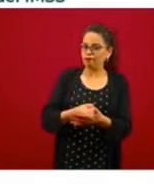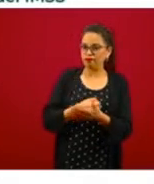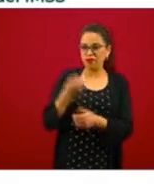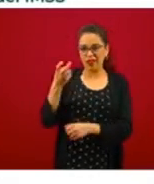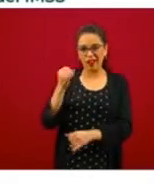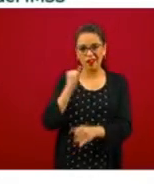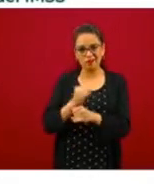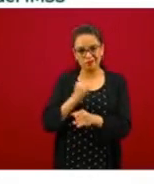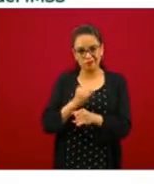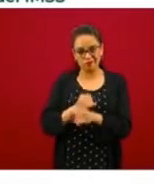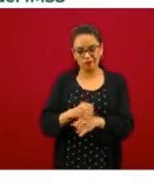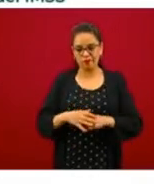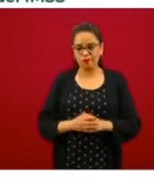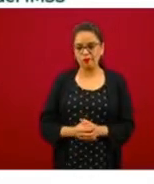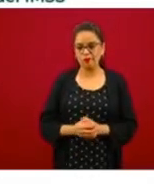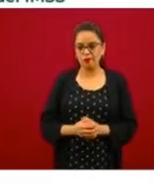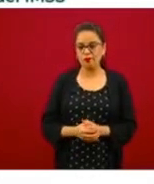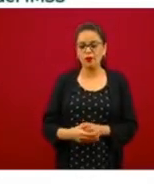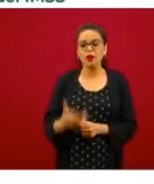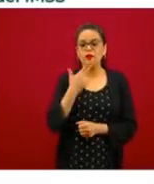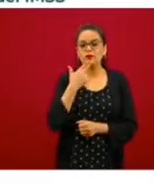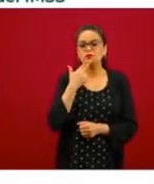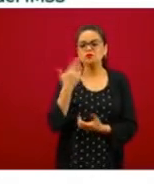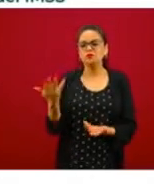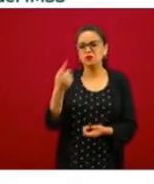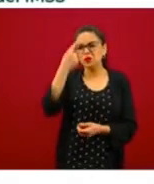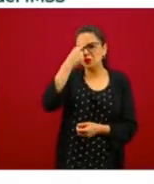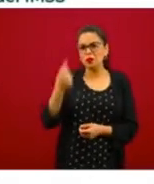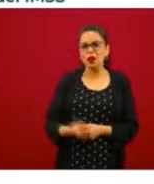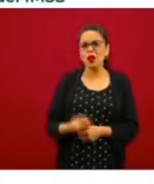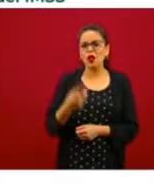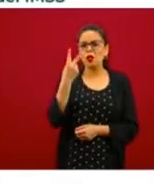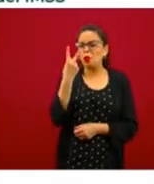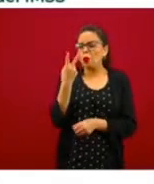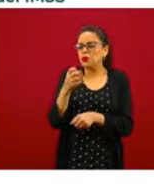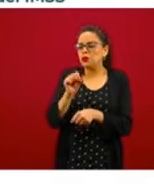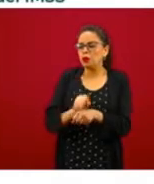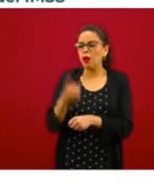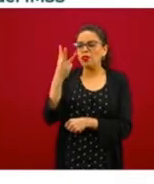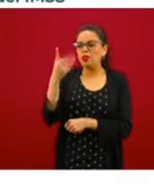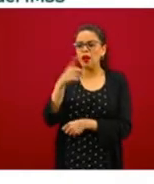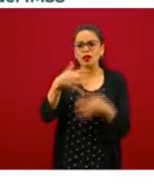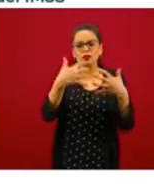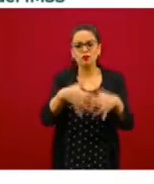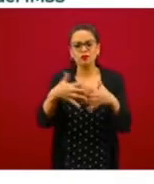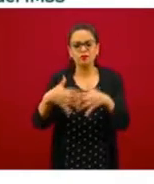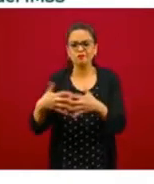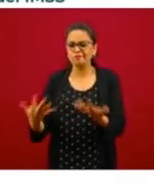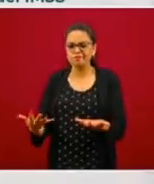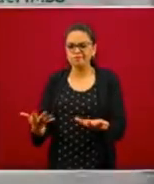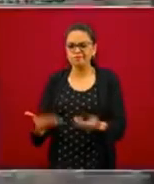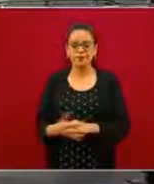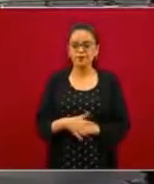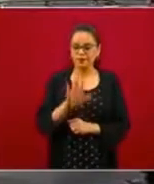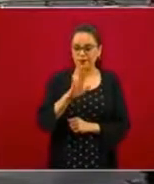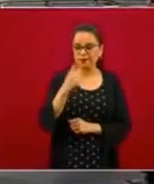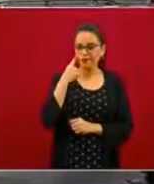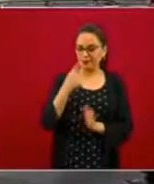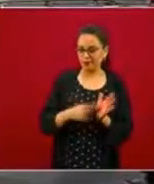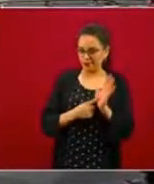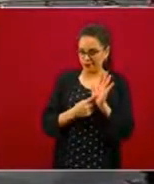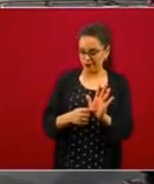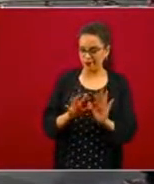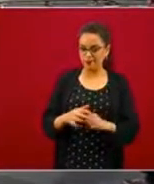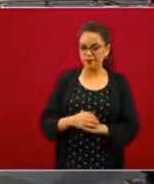though 2 it only semanas para worked for 3 2 sectores de la weeks for economía. 3 sectors. Entran las empresas aquí, la But siguiente, se registran.